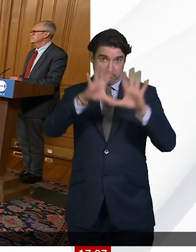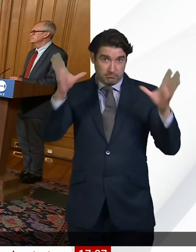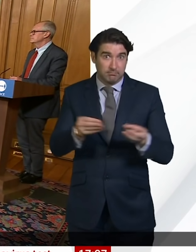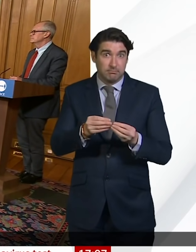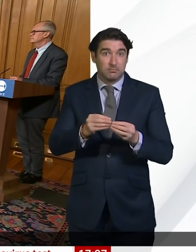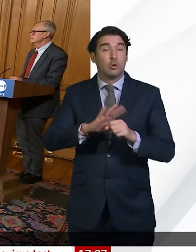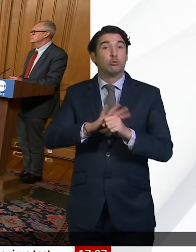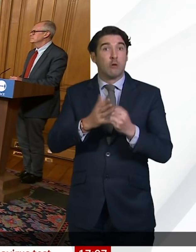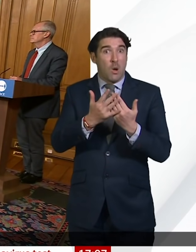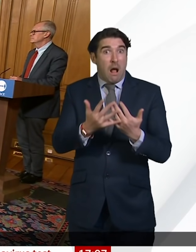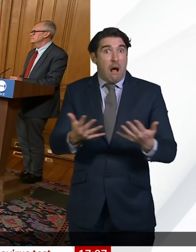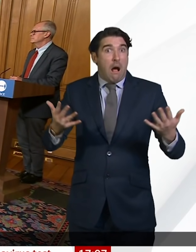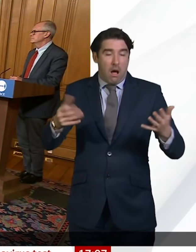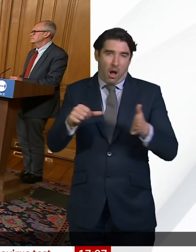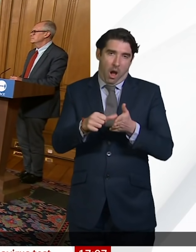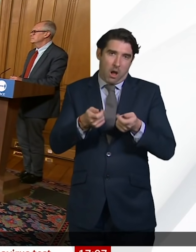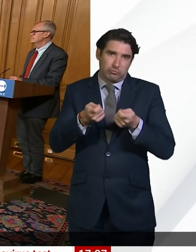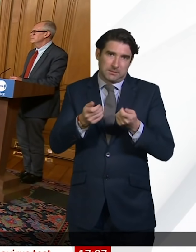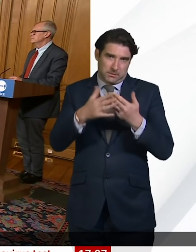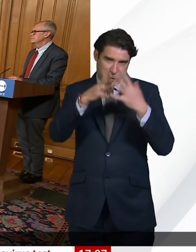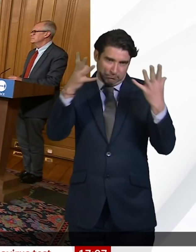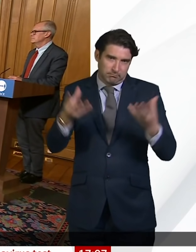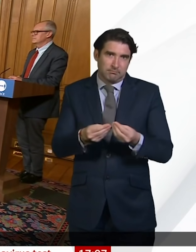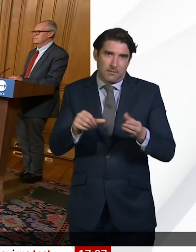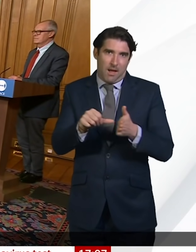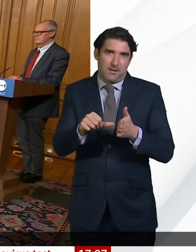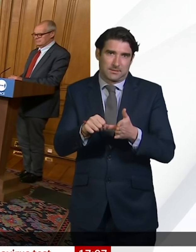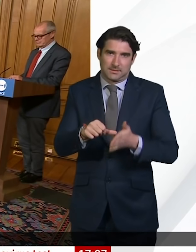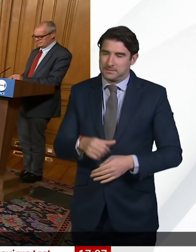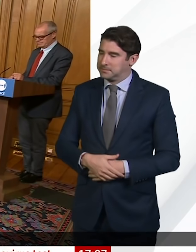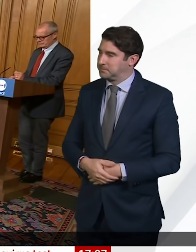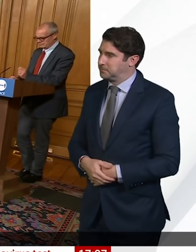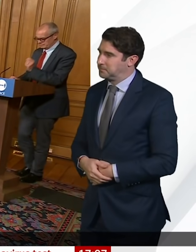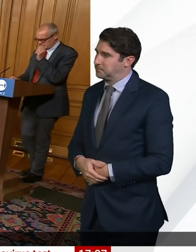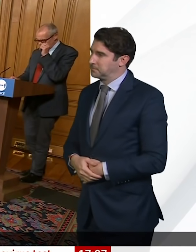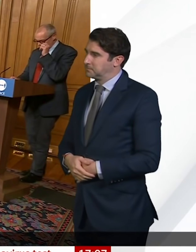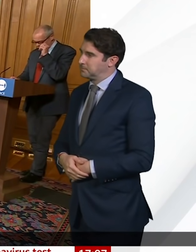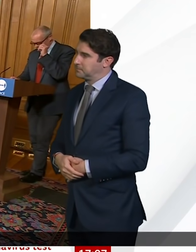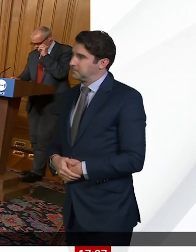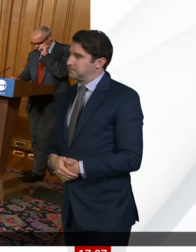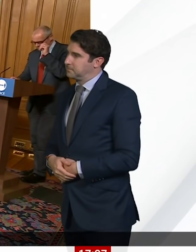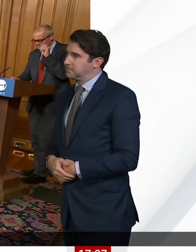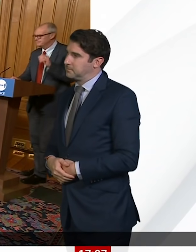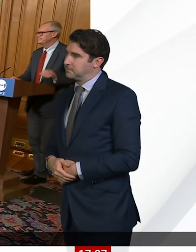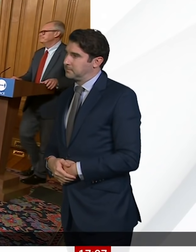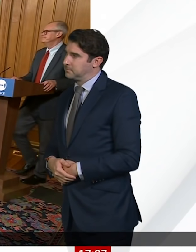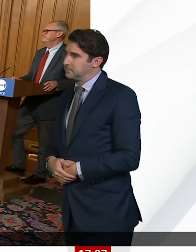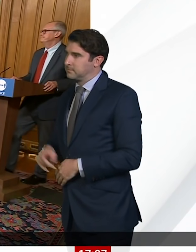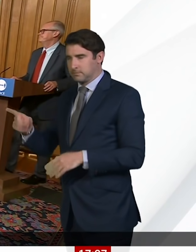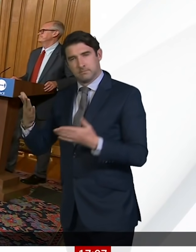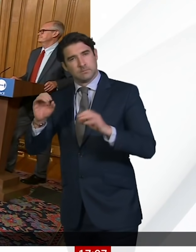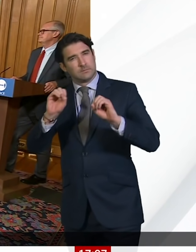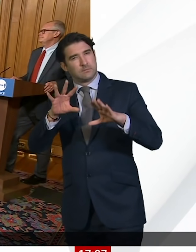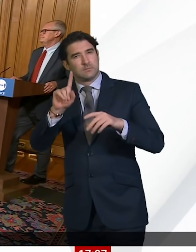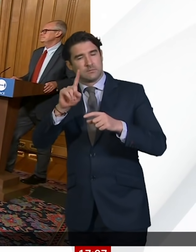is critical. And if you look at this across the various areas of England, and the same is true, in fact, if you look in